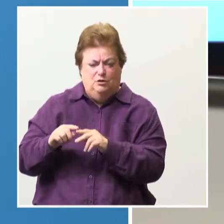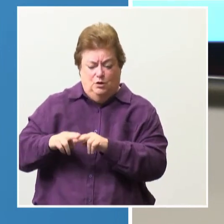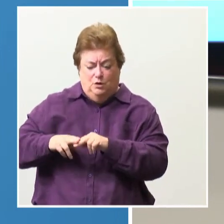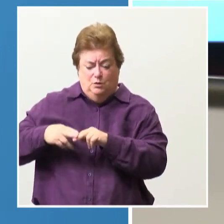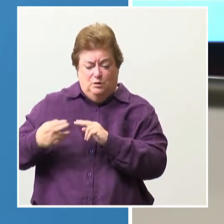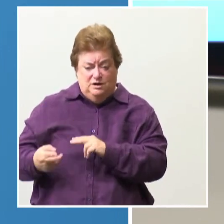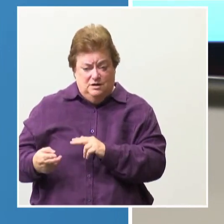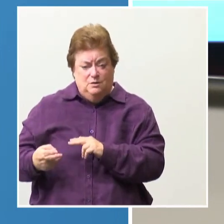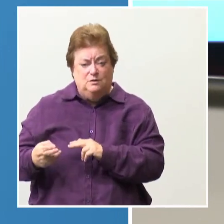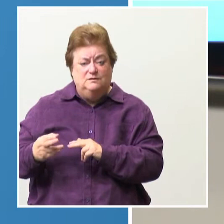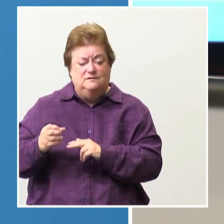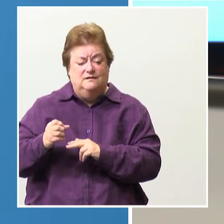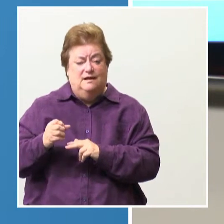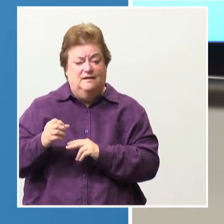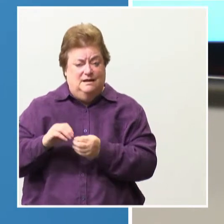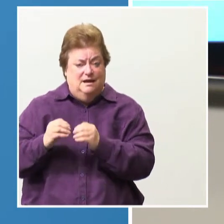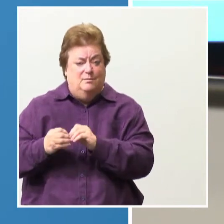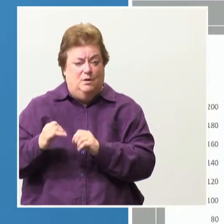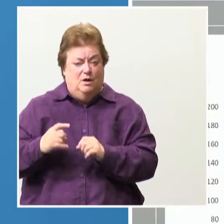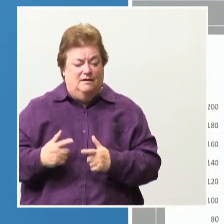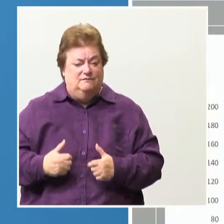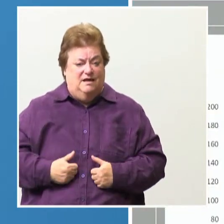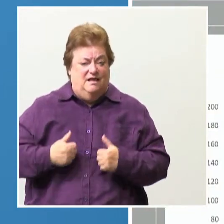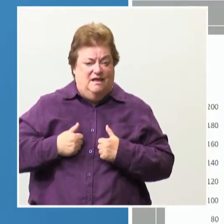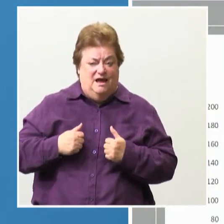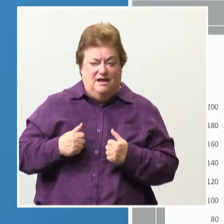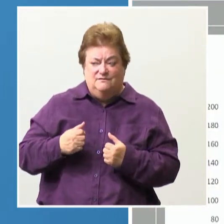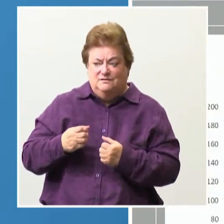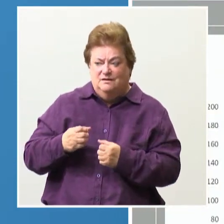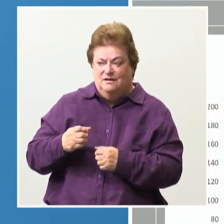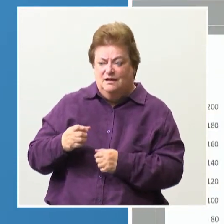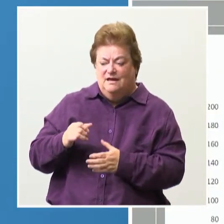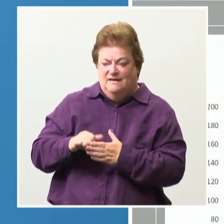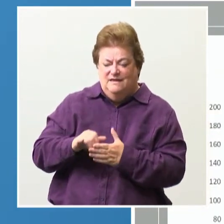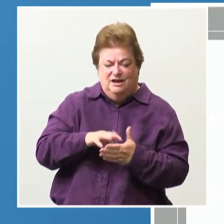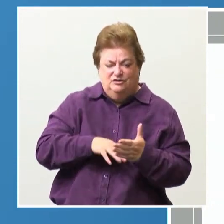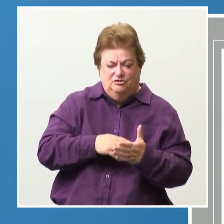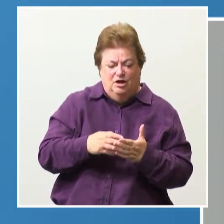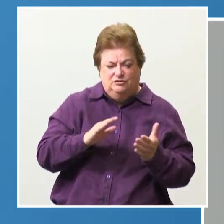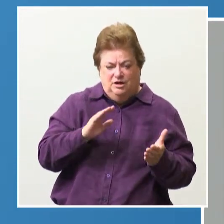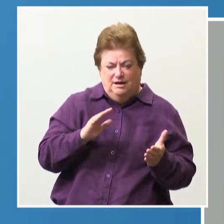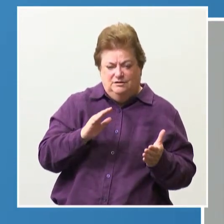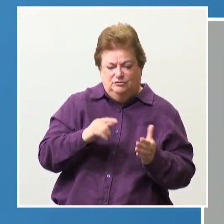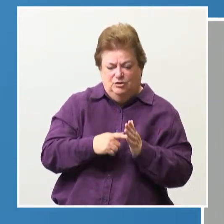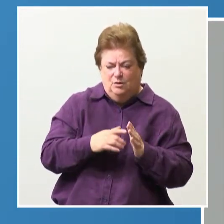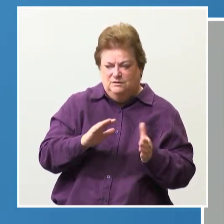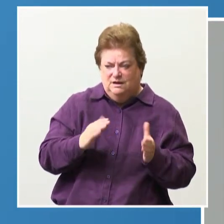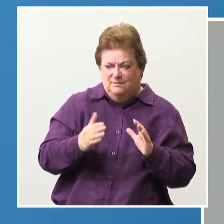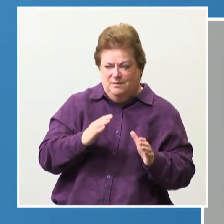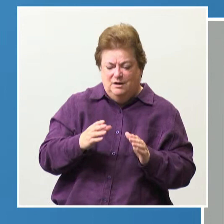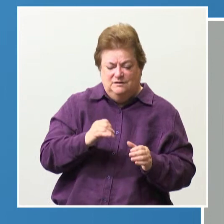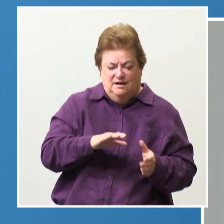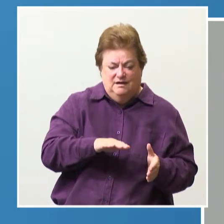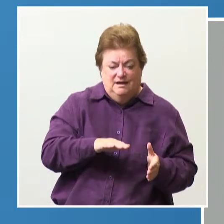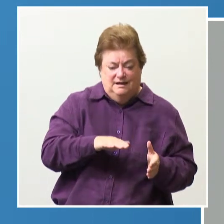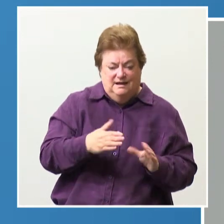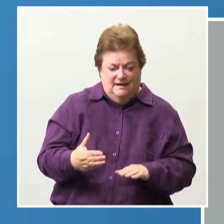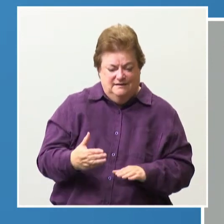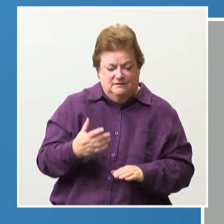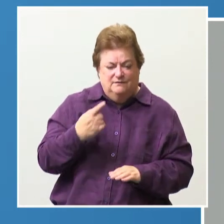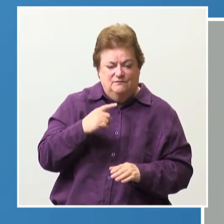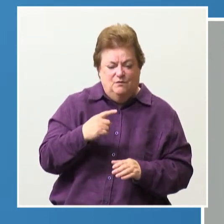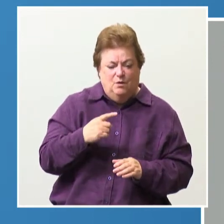the number of lives lost. This chart shows a comparison of the number of COVID-19 deaths per